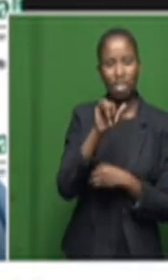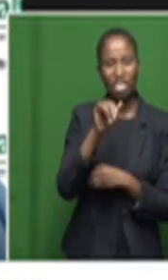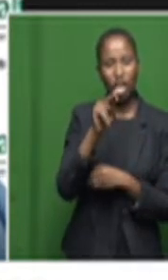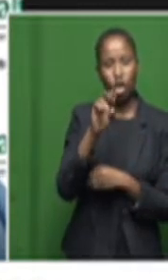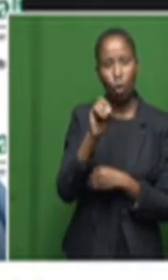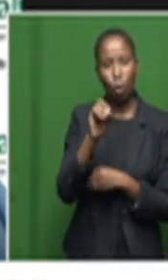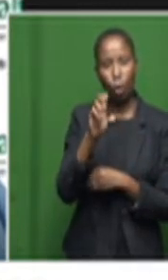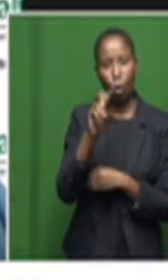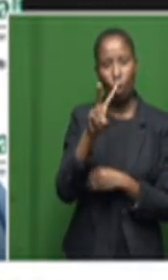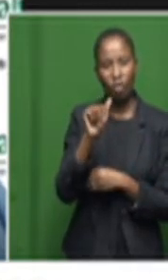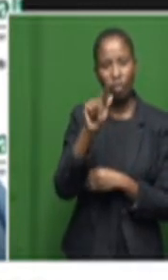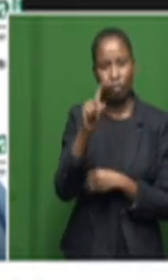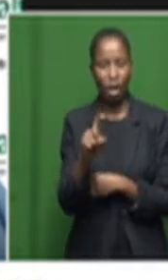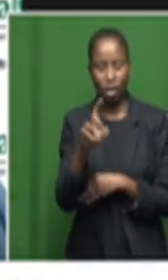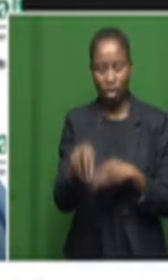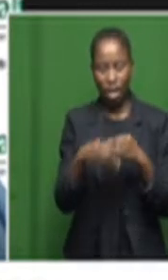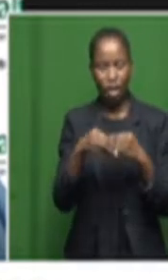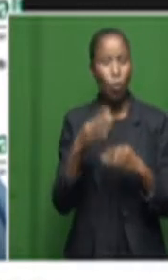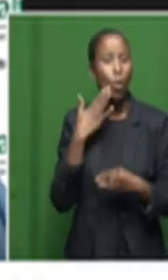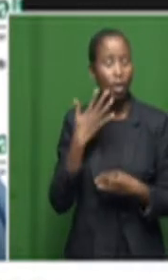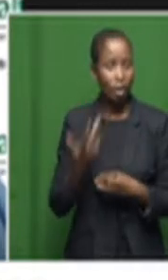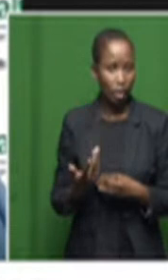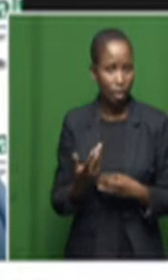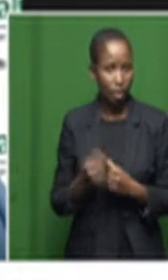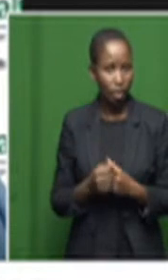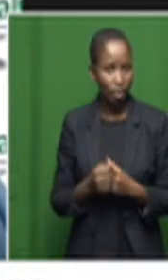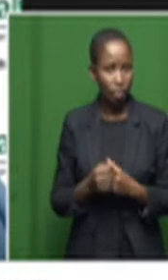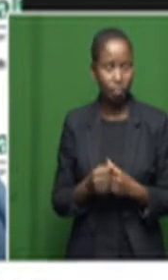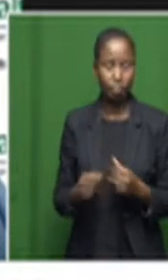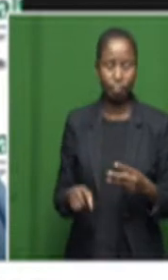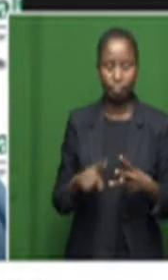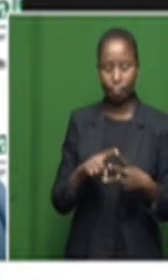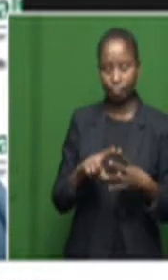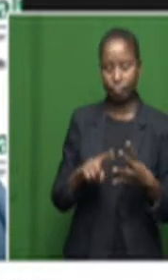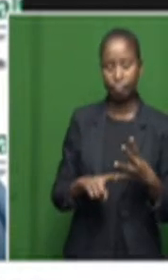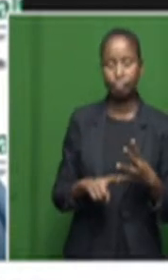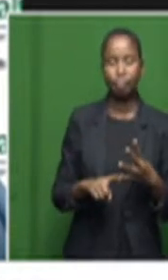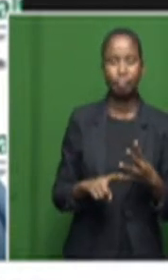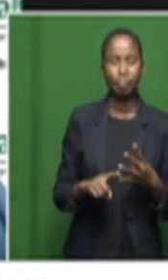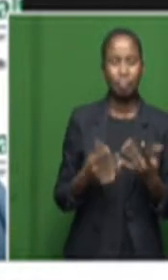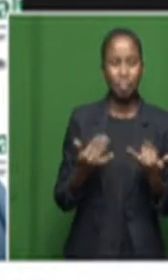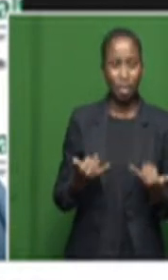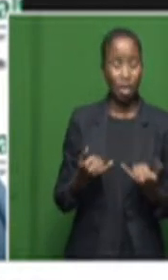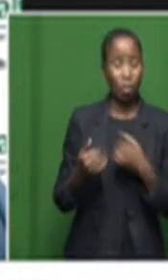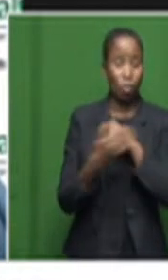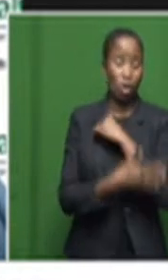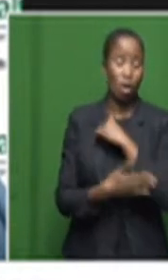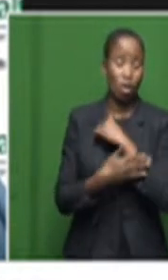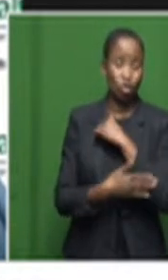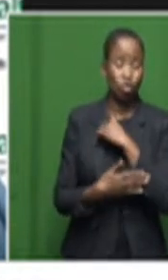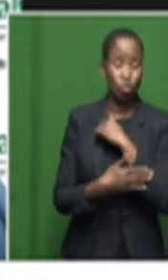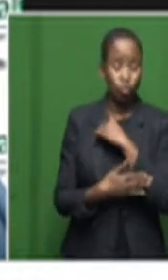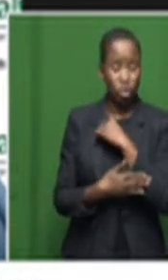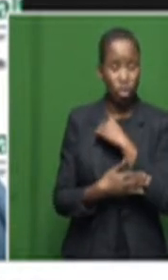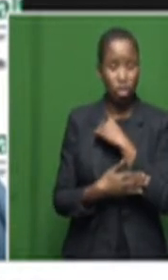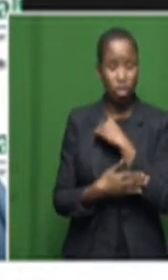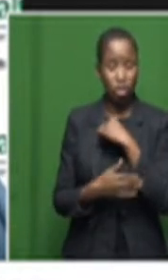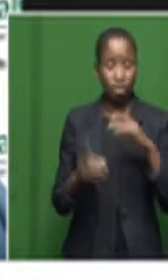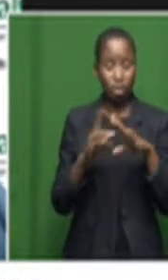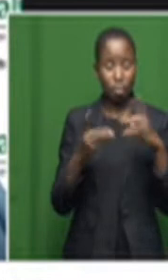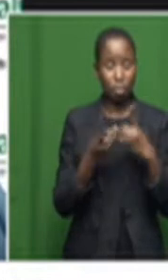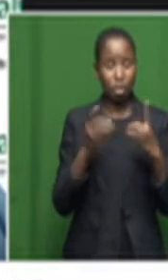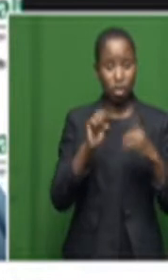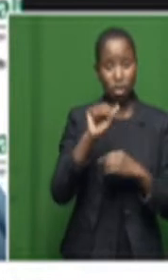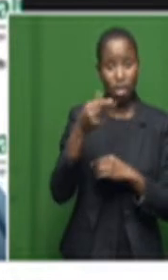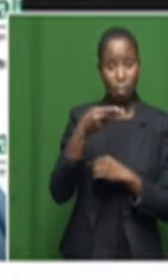mix of our vaccines? How far are we as the country or as the department and SAPRA